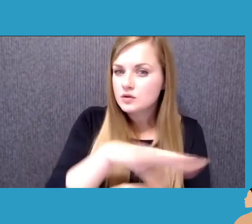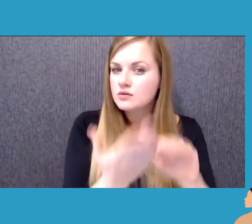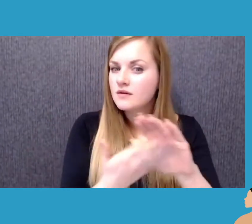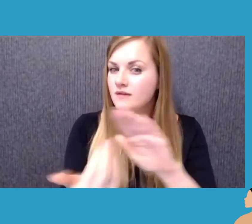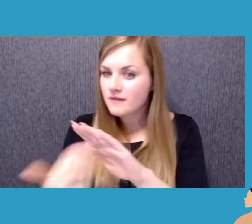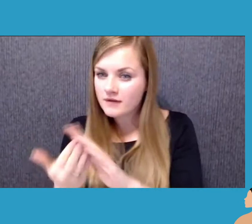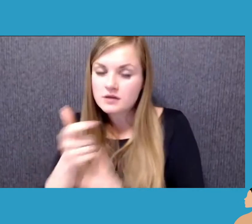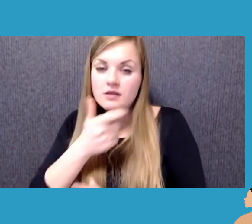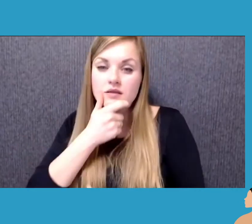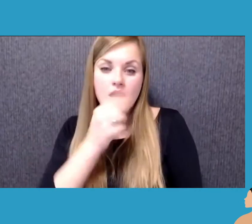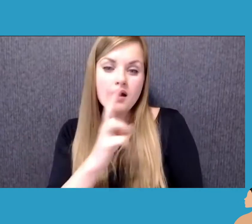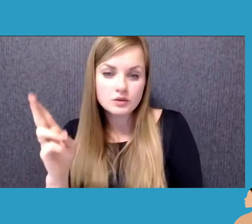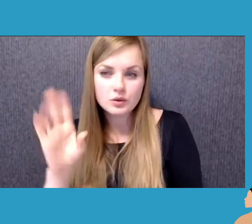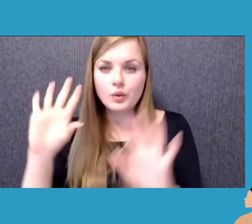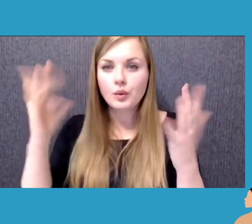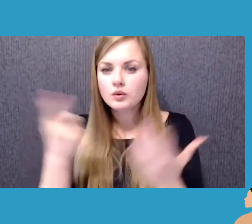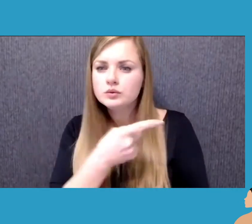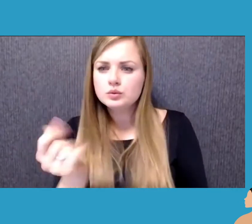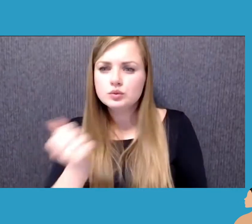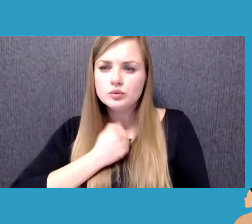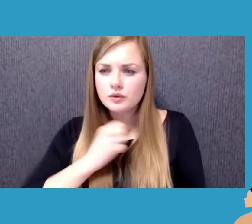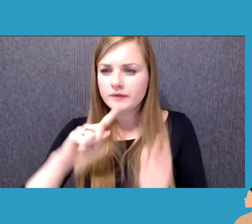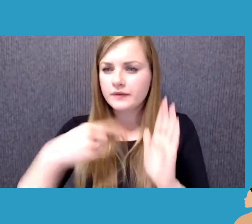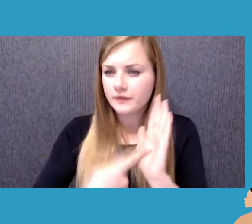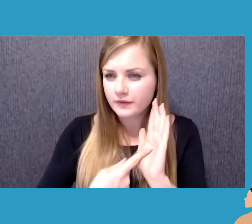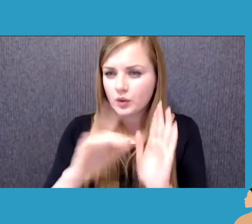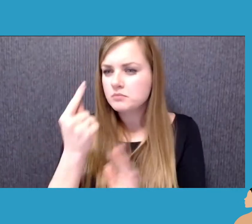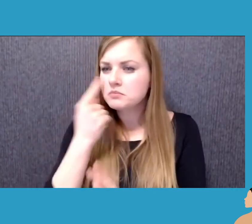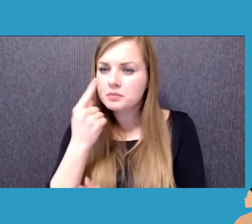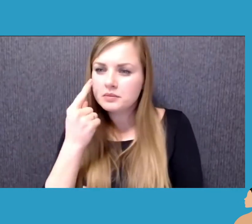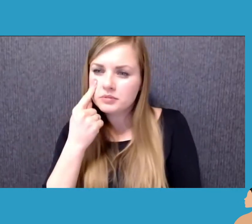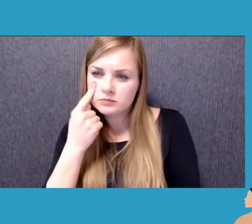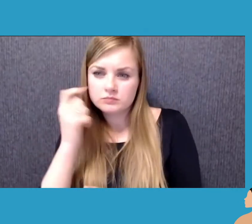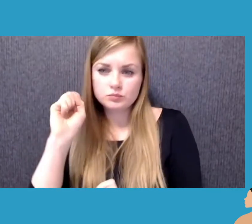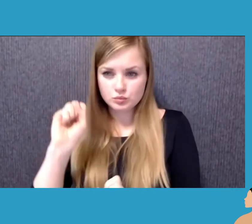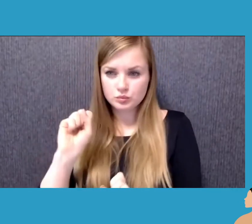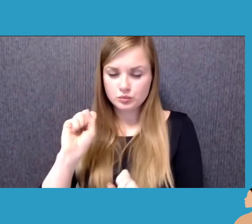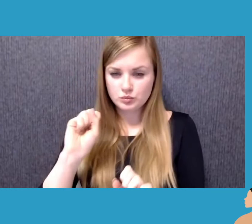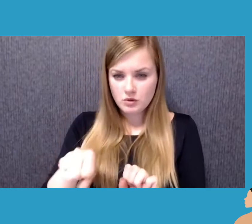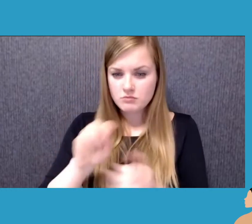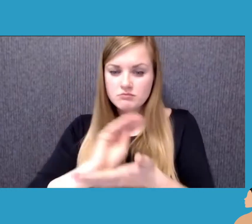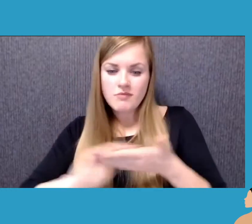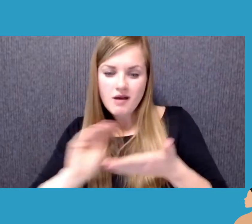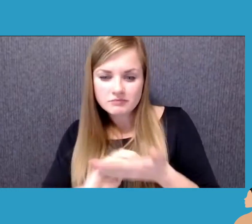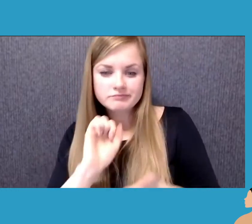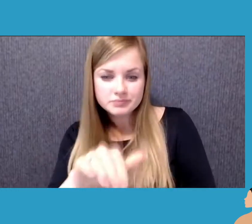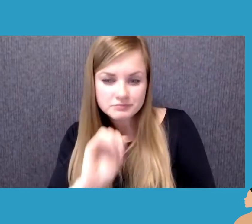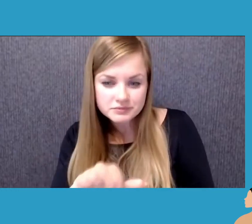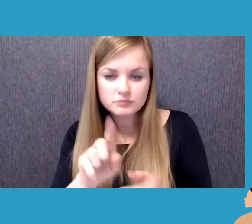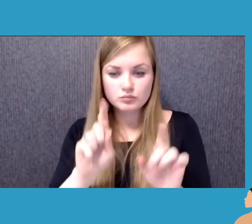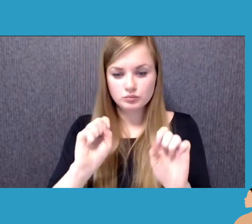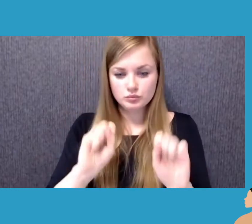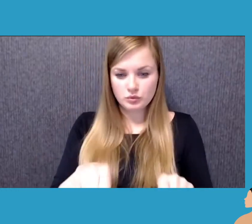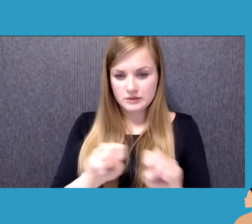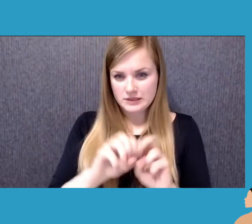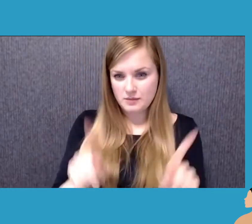in the National Forum on Human Rights forum website. If you happen to have any observations